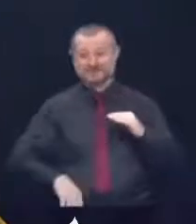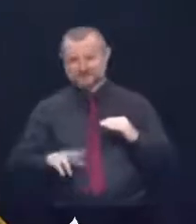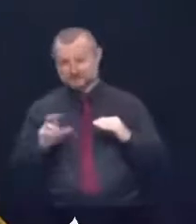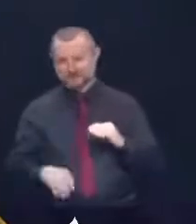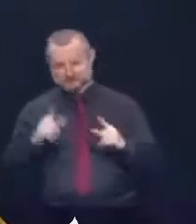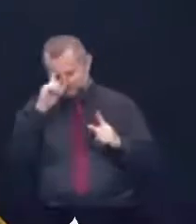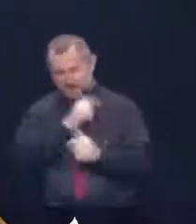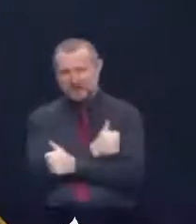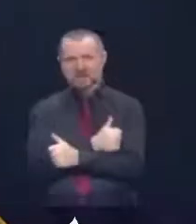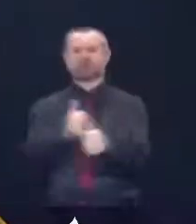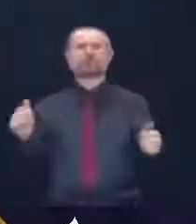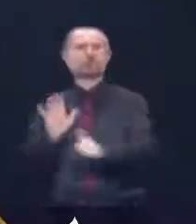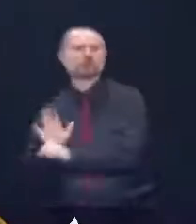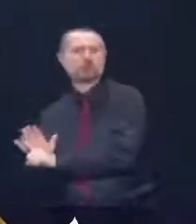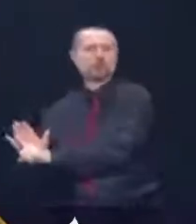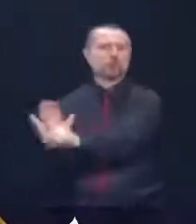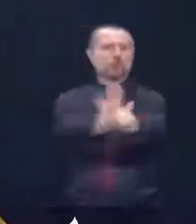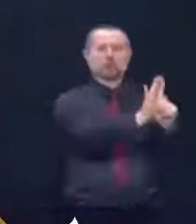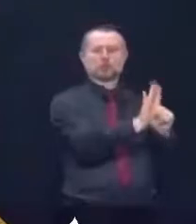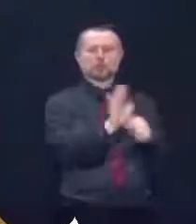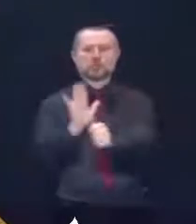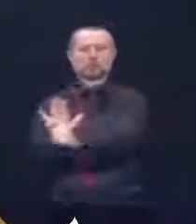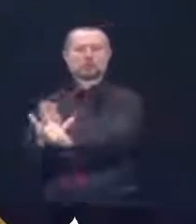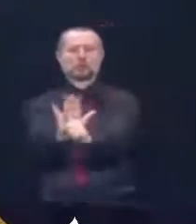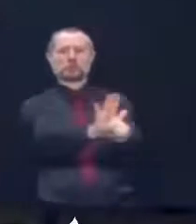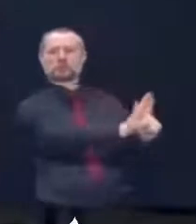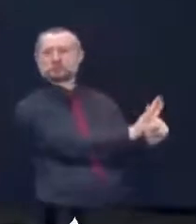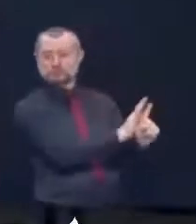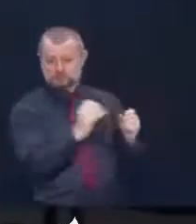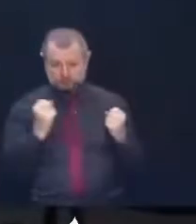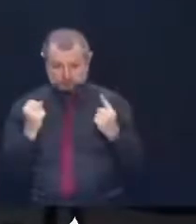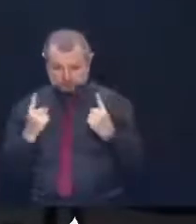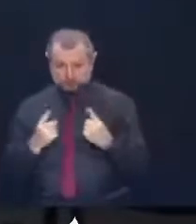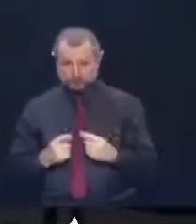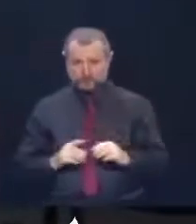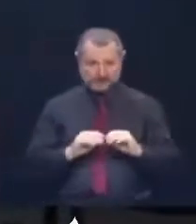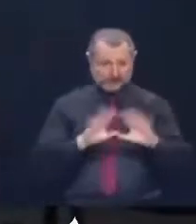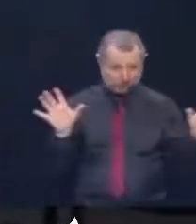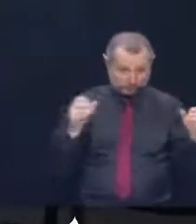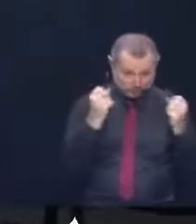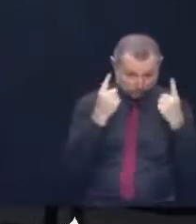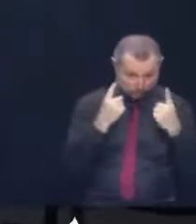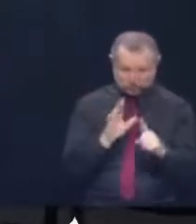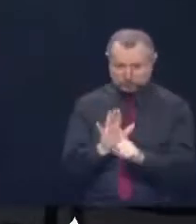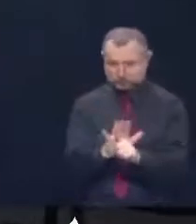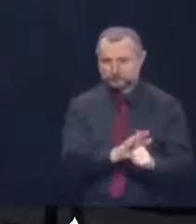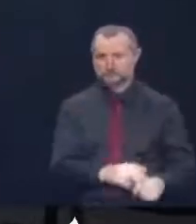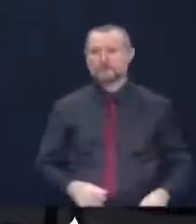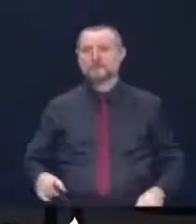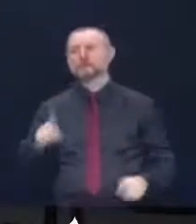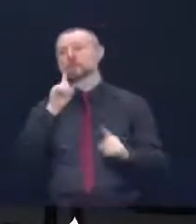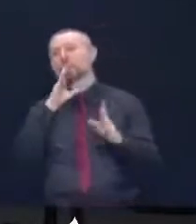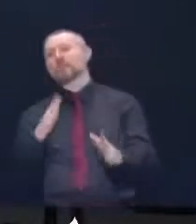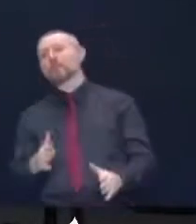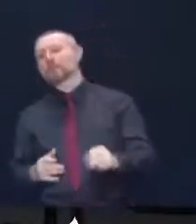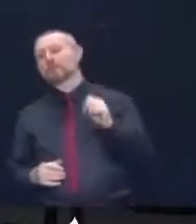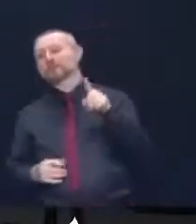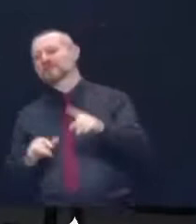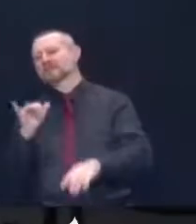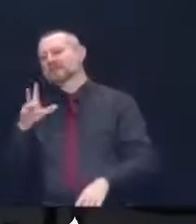it's up to that local school district, it's up to the city. Governor, Is that clear? On Thanksgiving, Yes, the sir. 10-person rule,